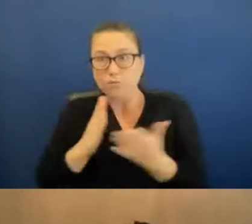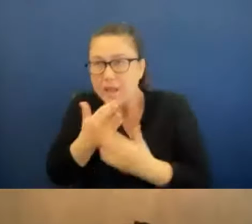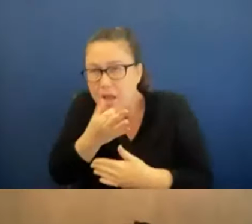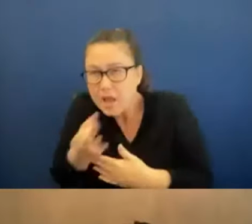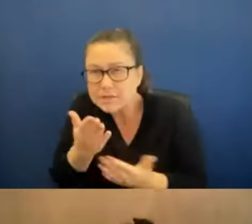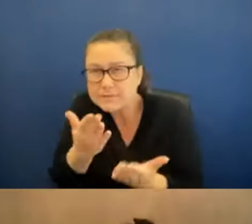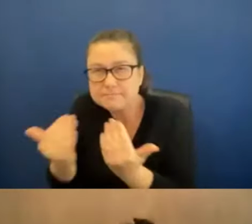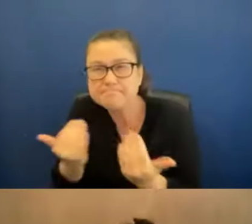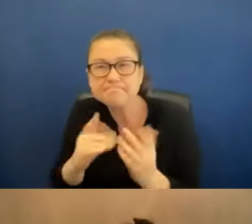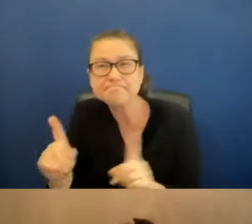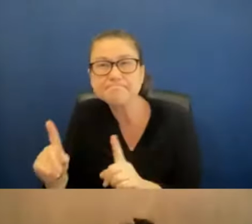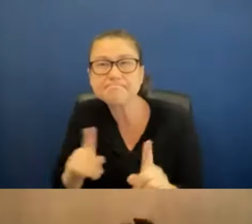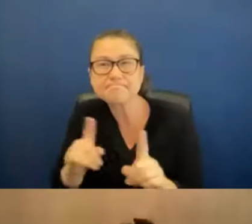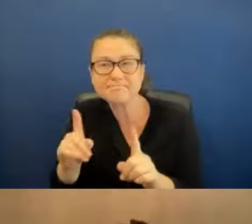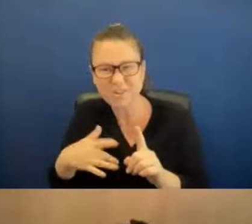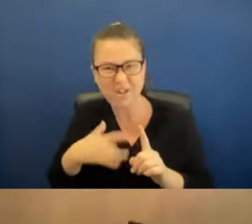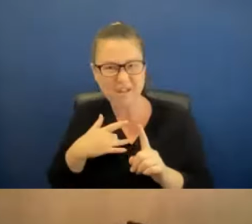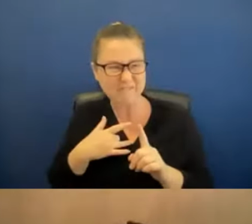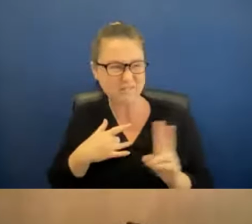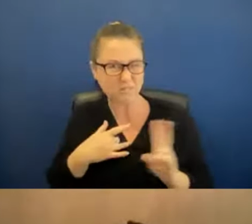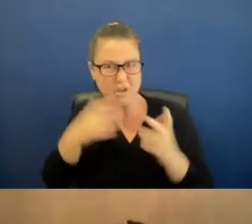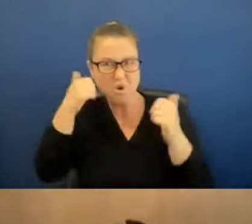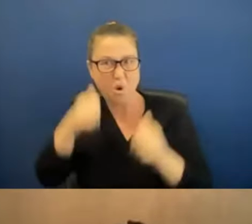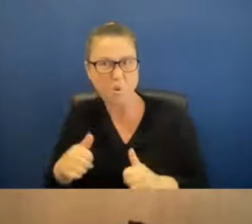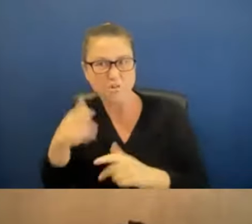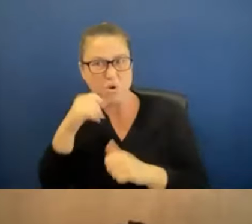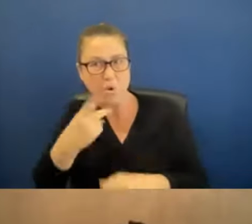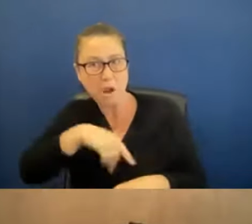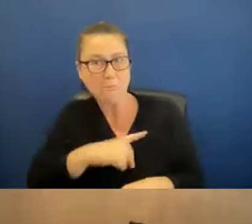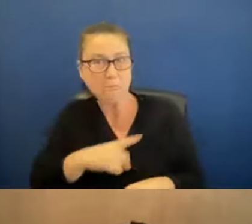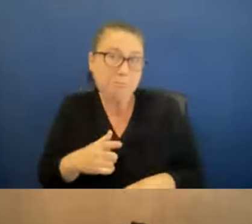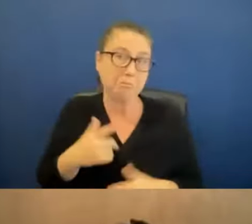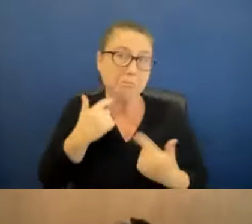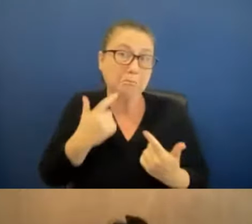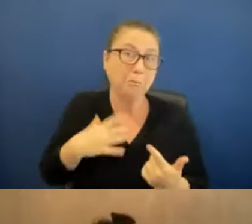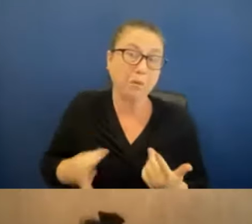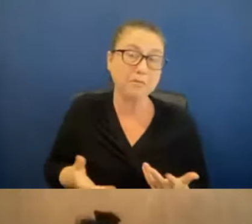really good position. Yeah. Um,